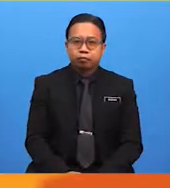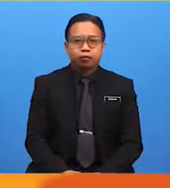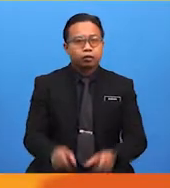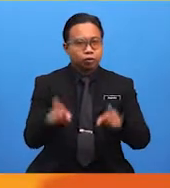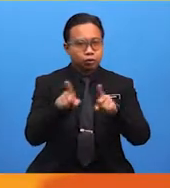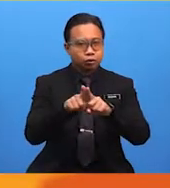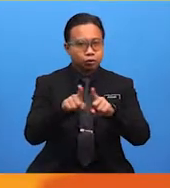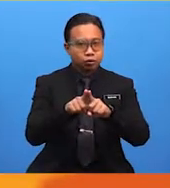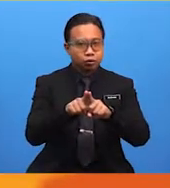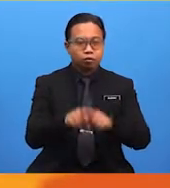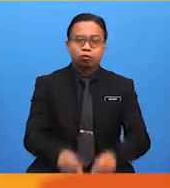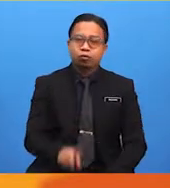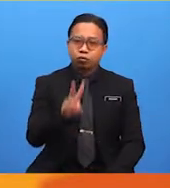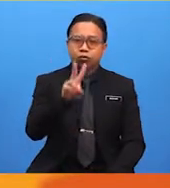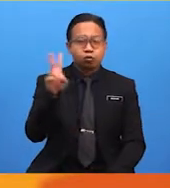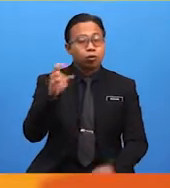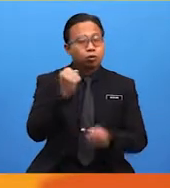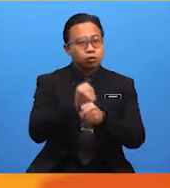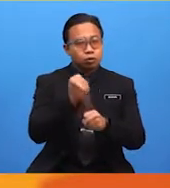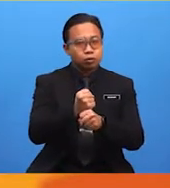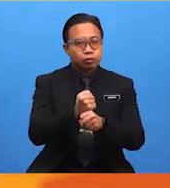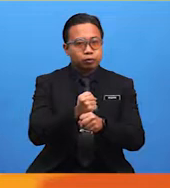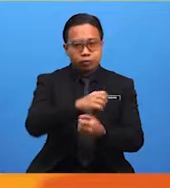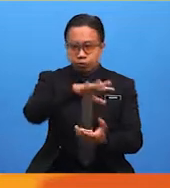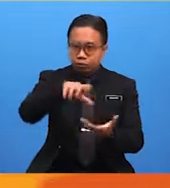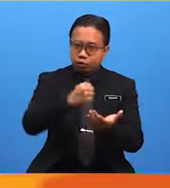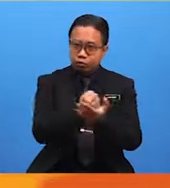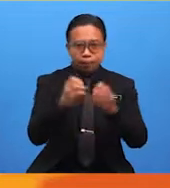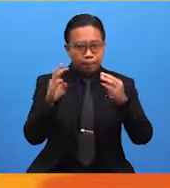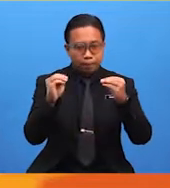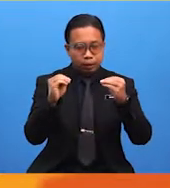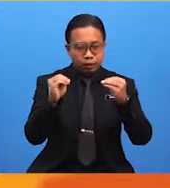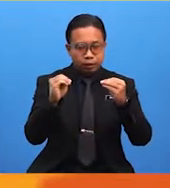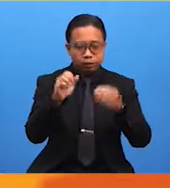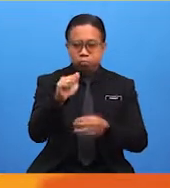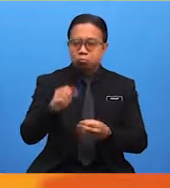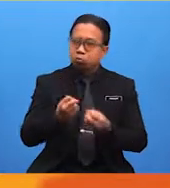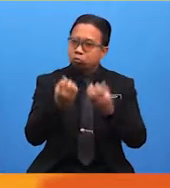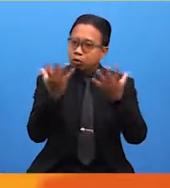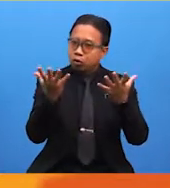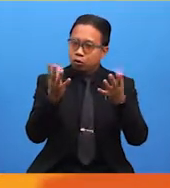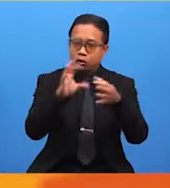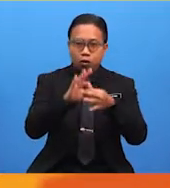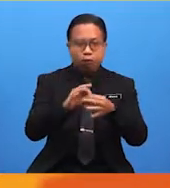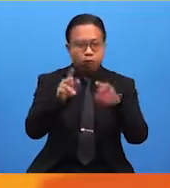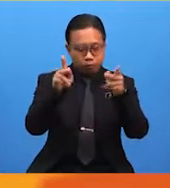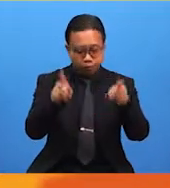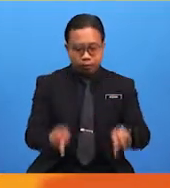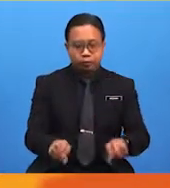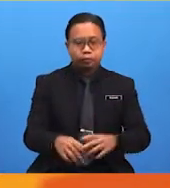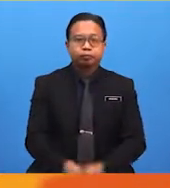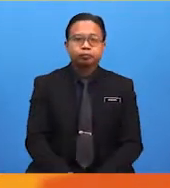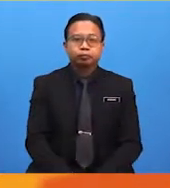similarity is both jobs involve meeting a lot of people, while